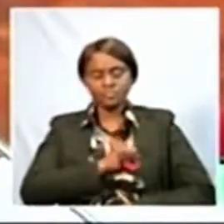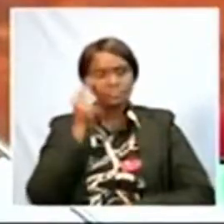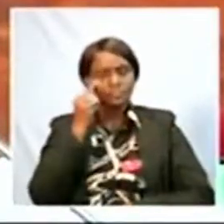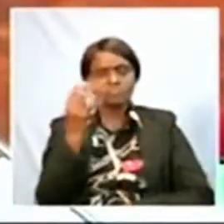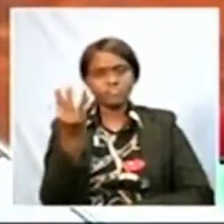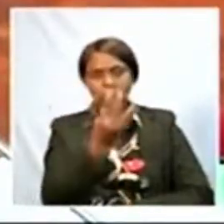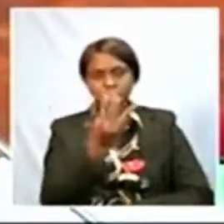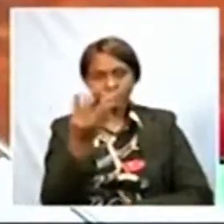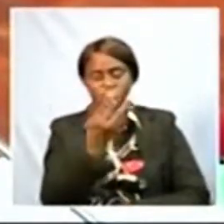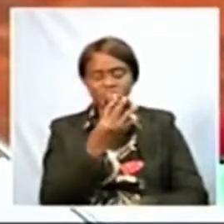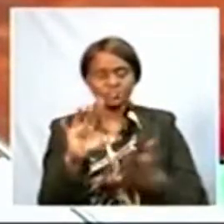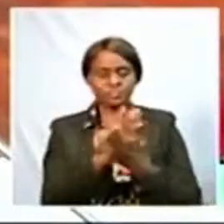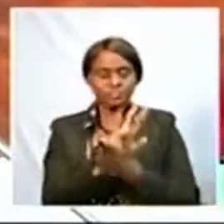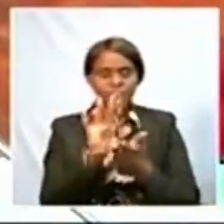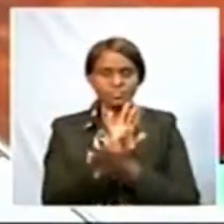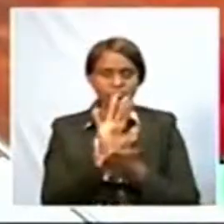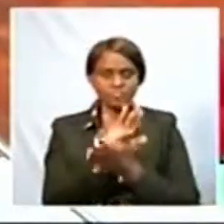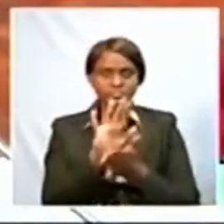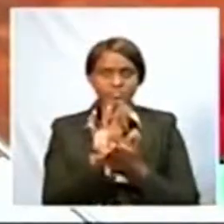blank pages.